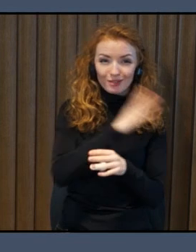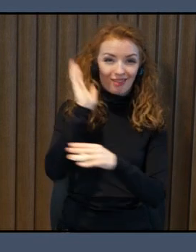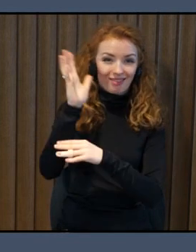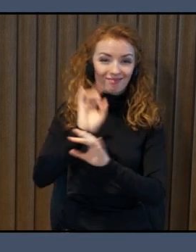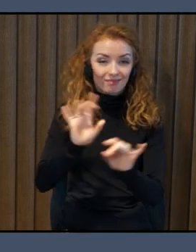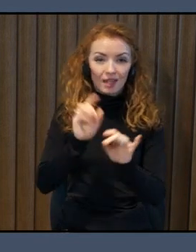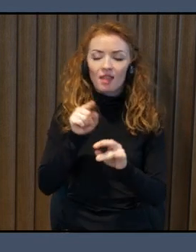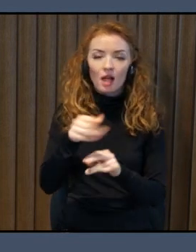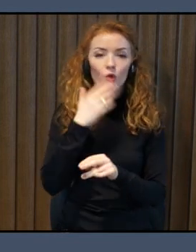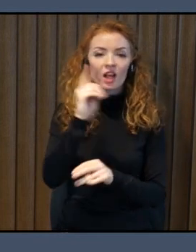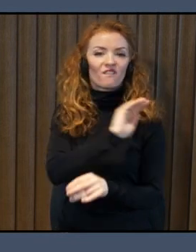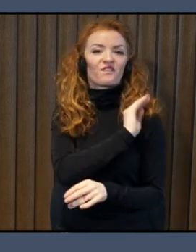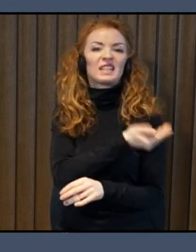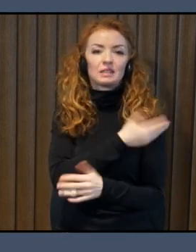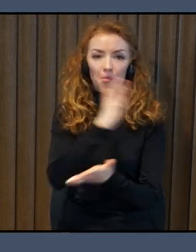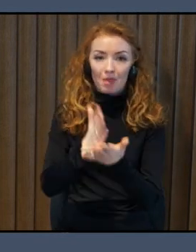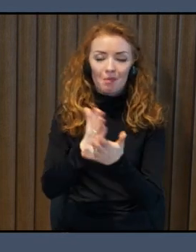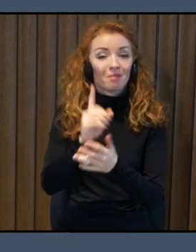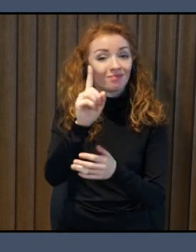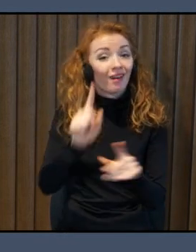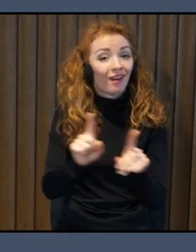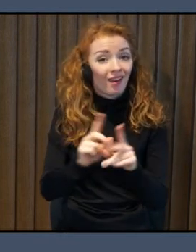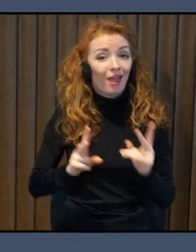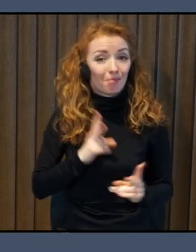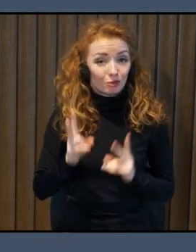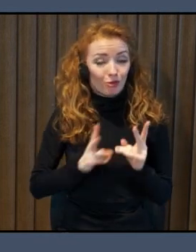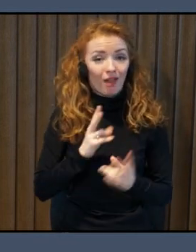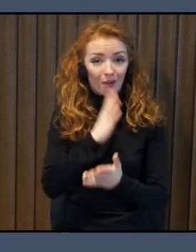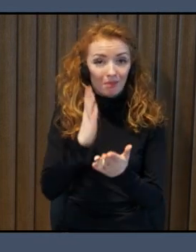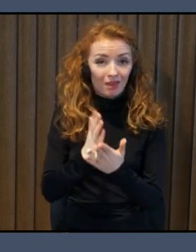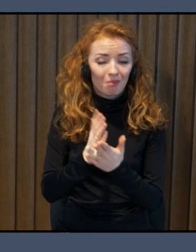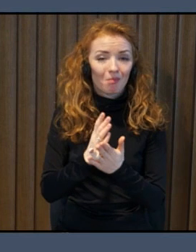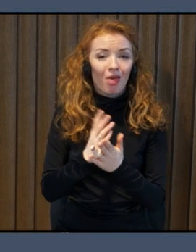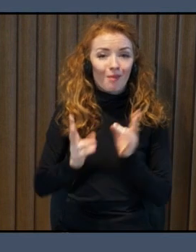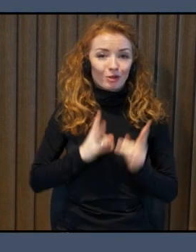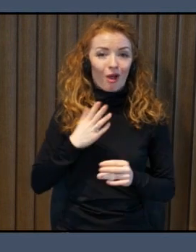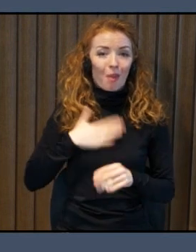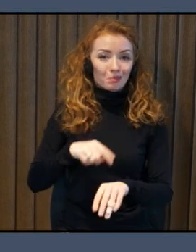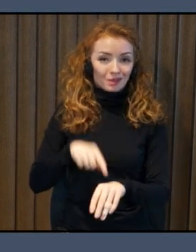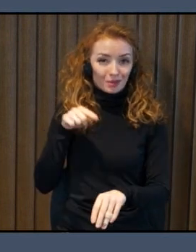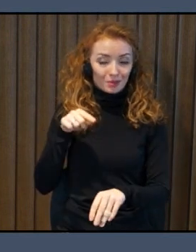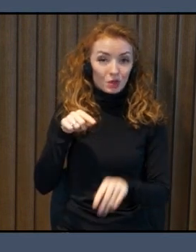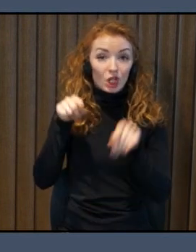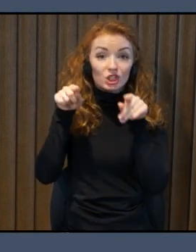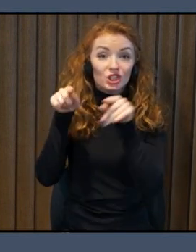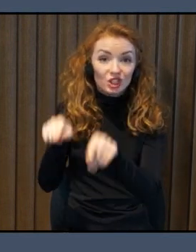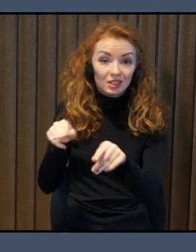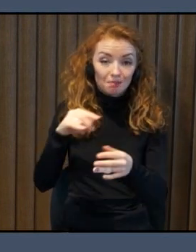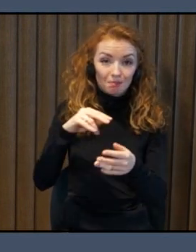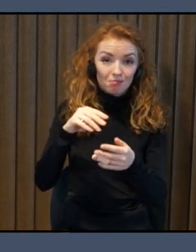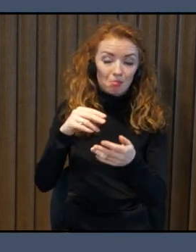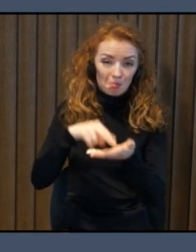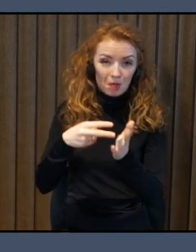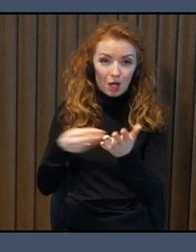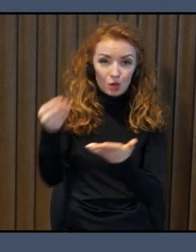Like it was said in the previous presentations, we are not only talking about physical accessibility, we are also talking